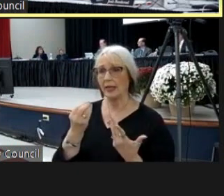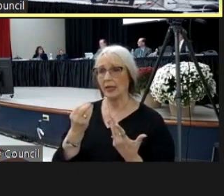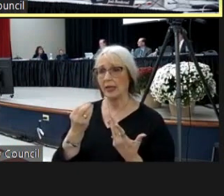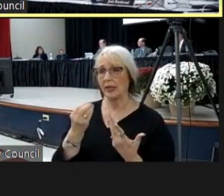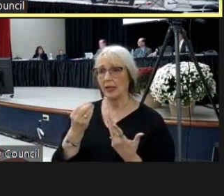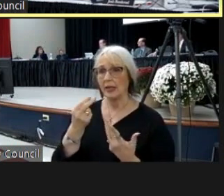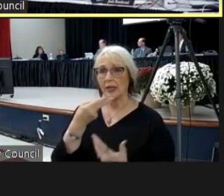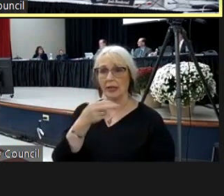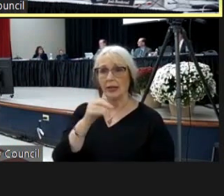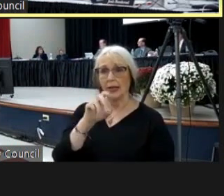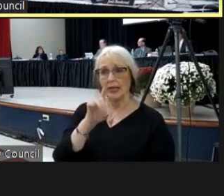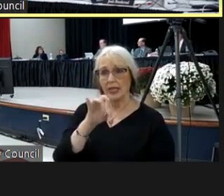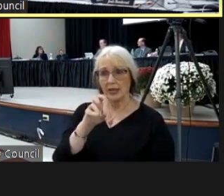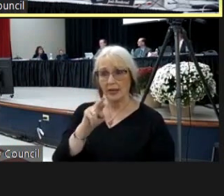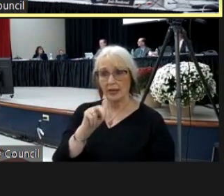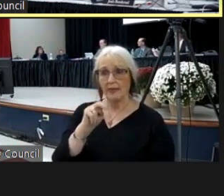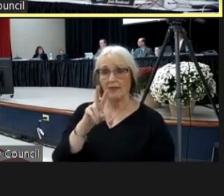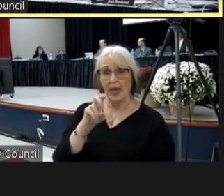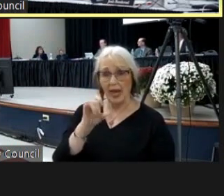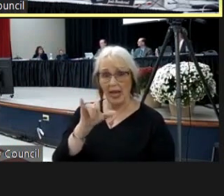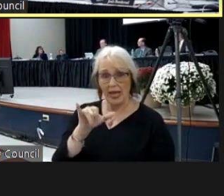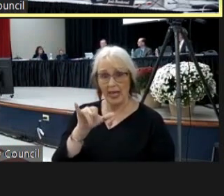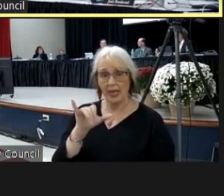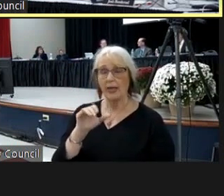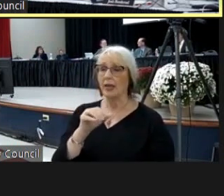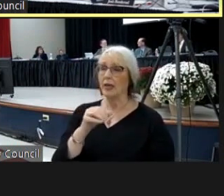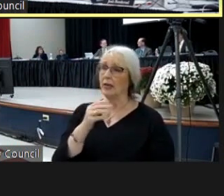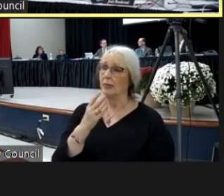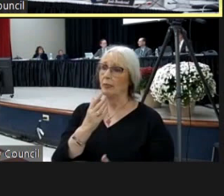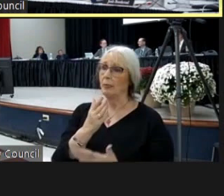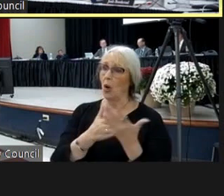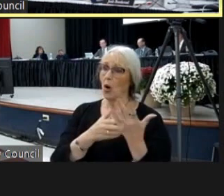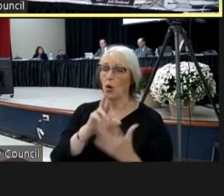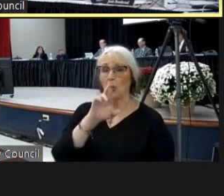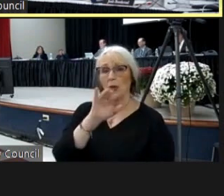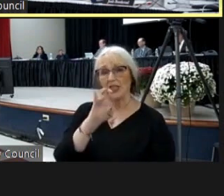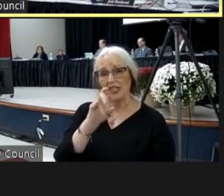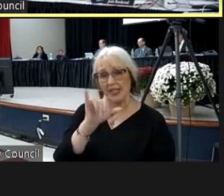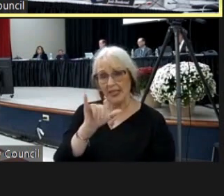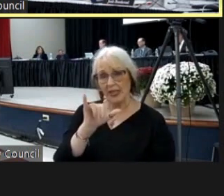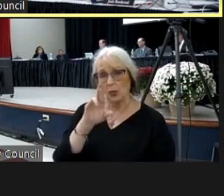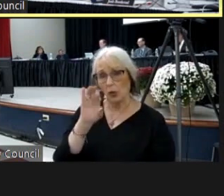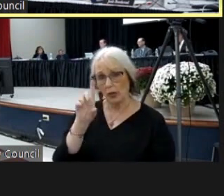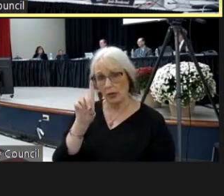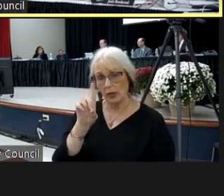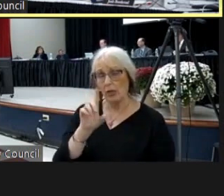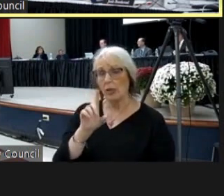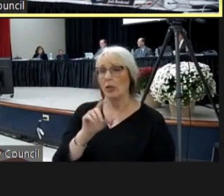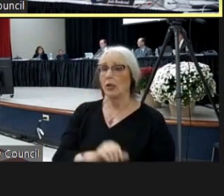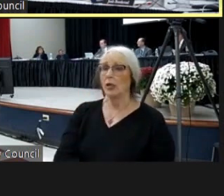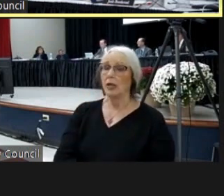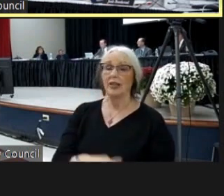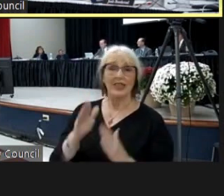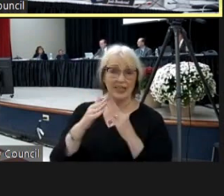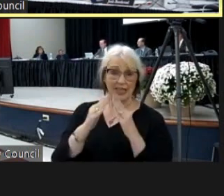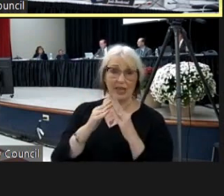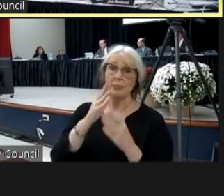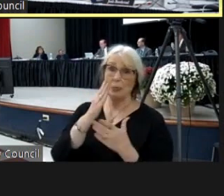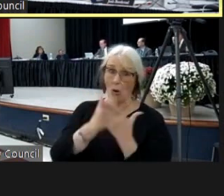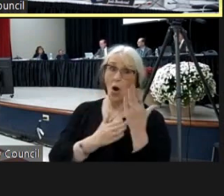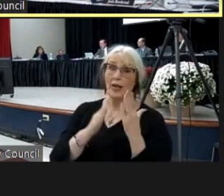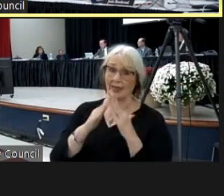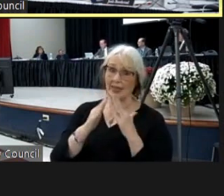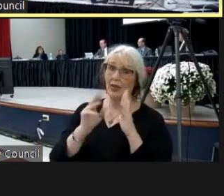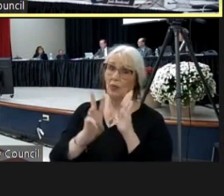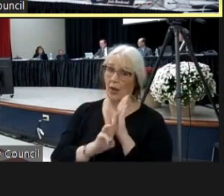Valley or Harris Creek Church or parts of the Ritchie Road corridor or even in the City of Waco. And I think Councilmember Bordridge said that so well,